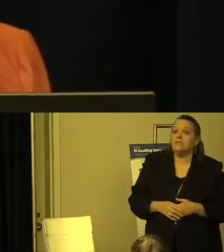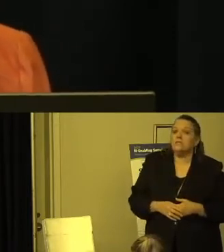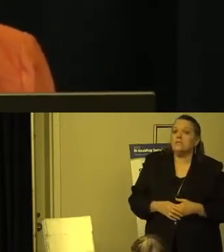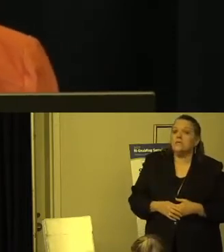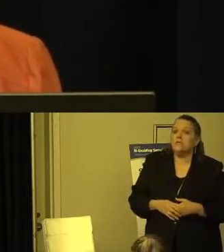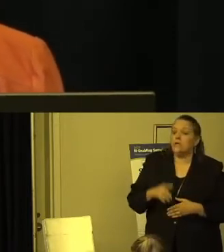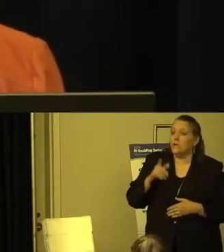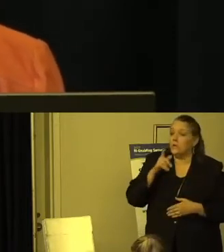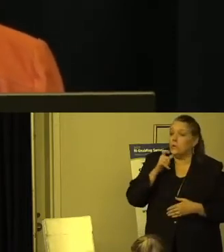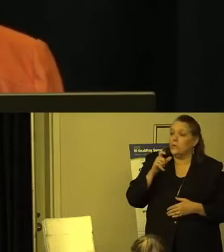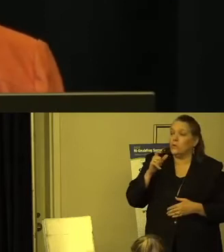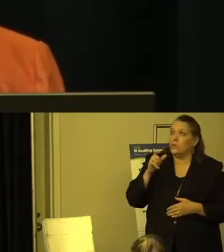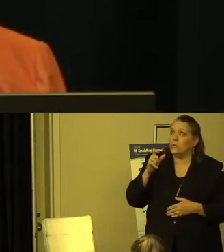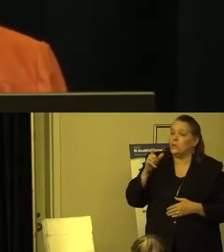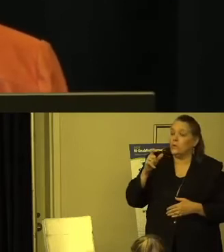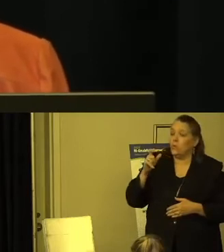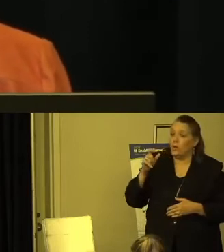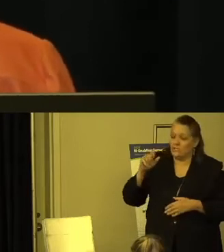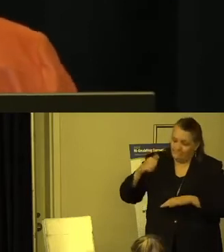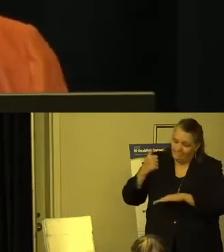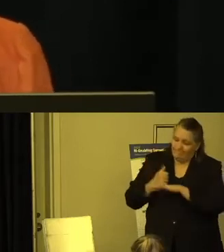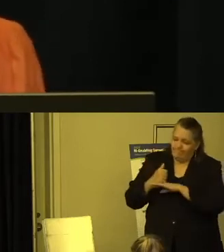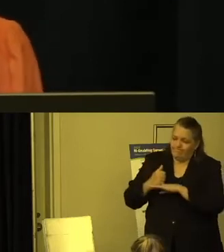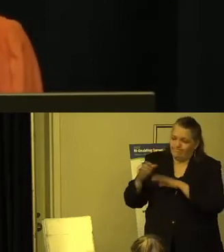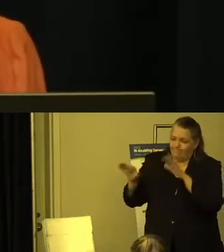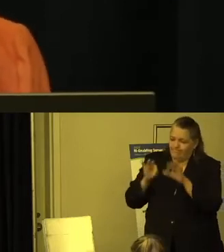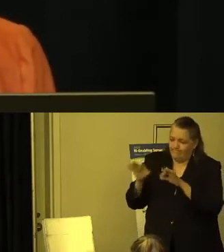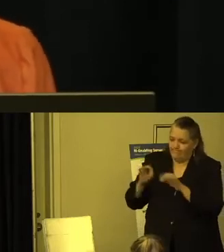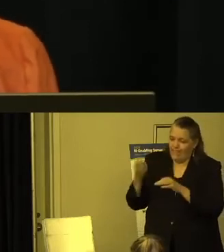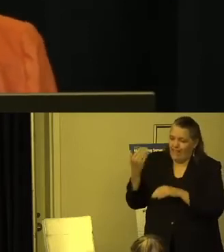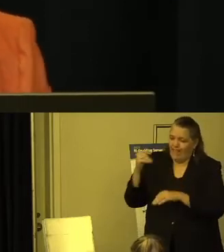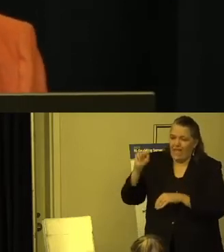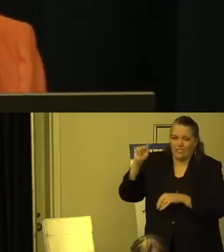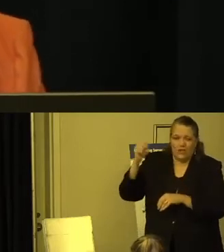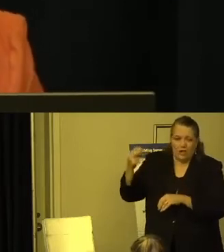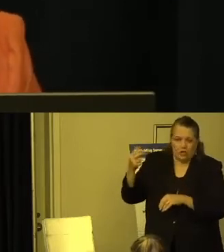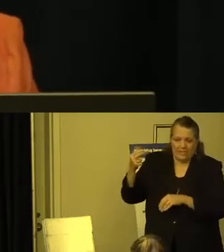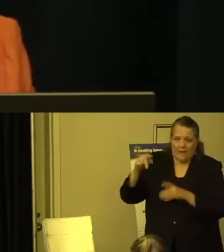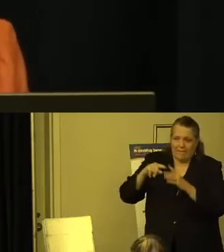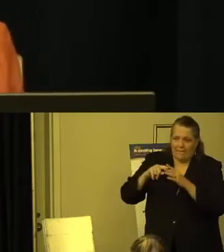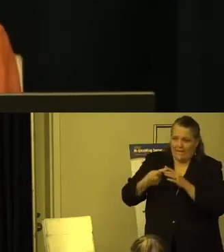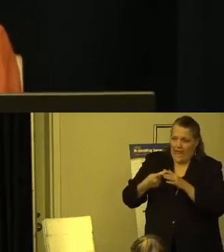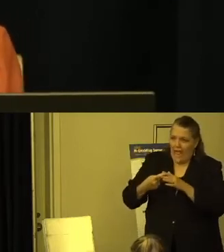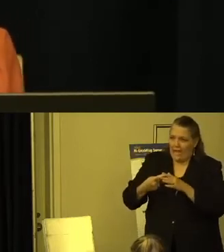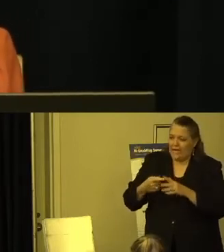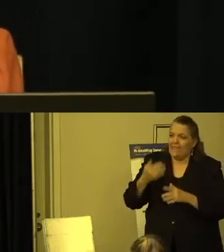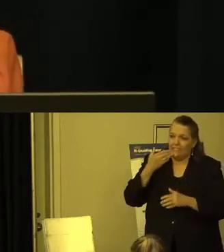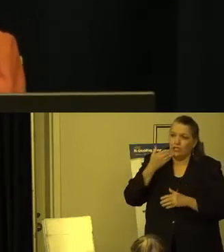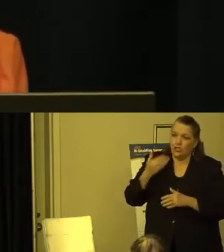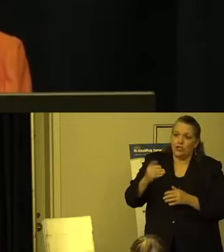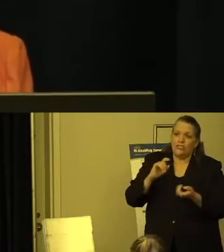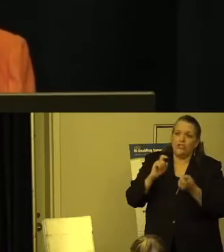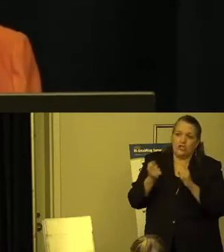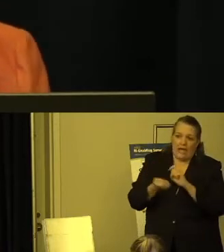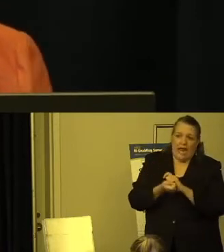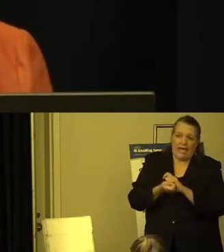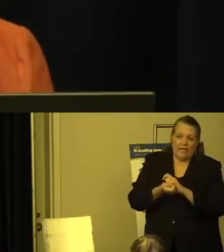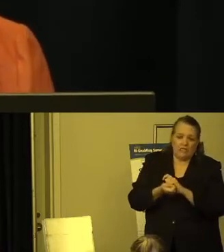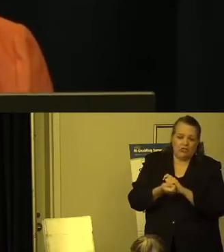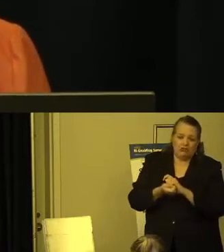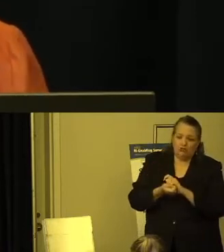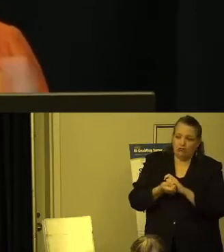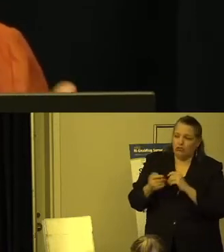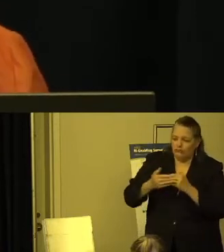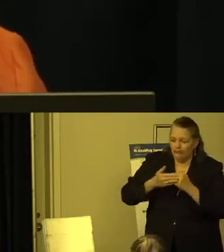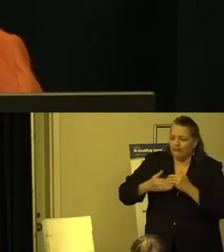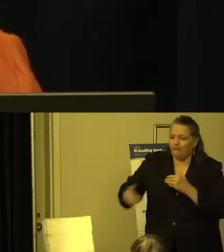it was seated last Thursday, and I see this as a good change for W3C moving forward, for there